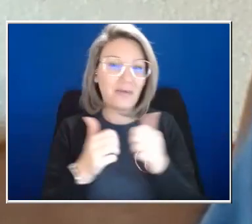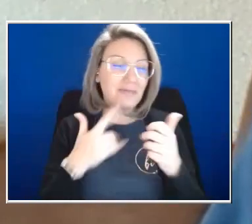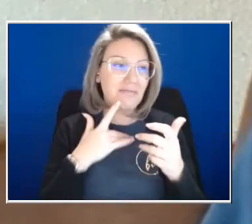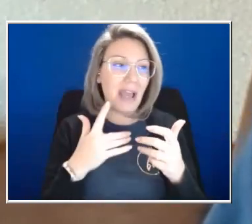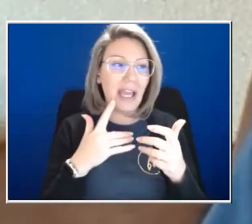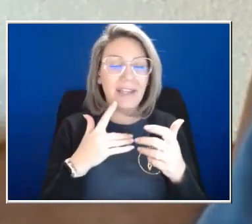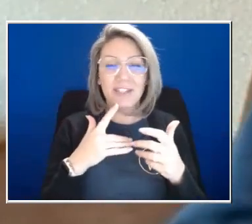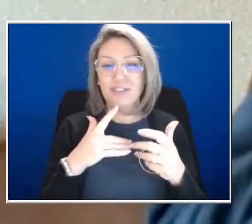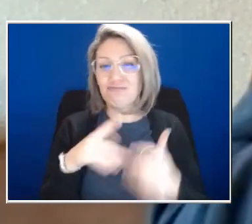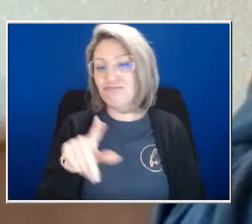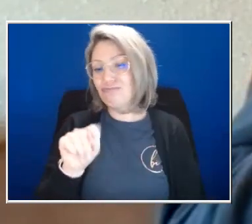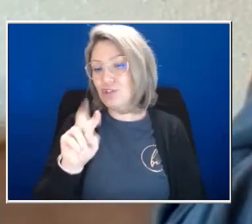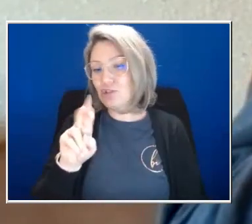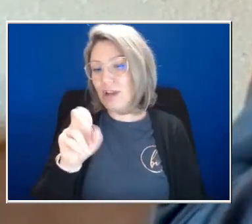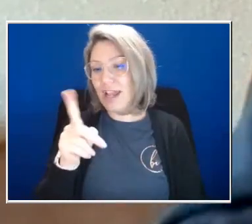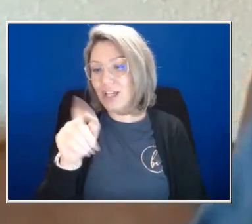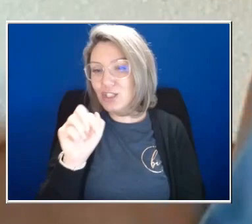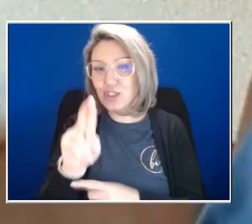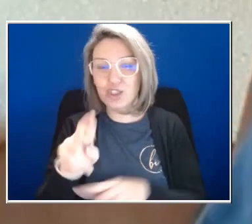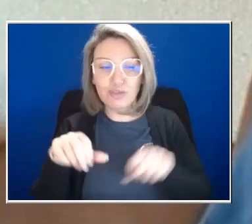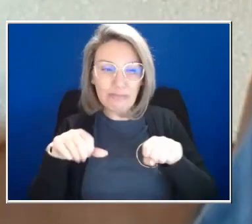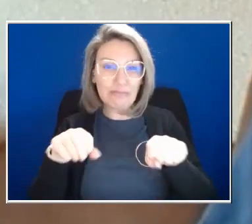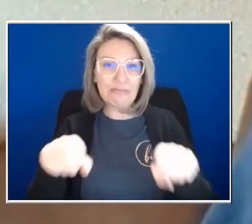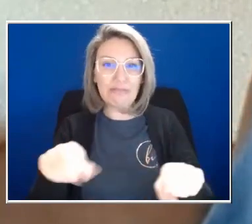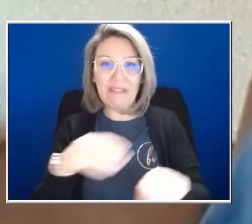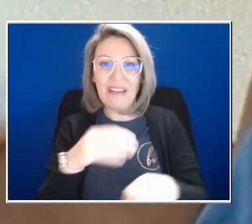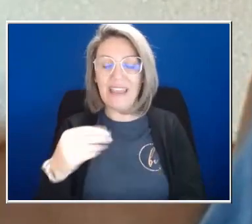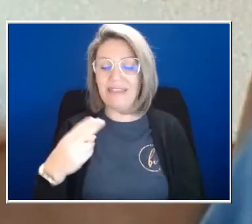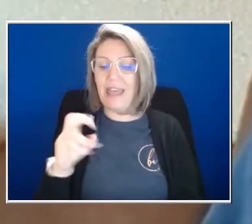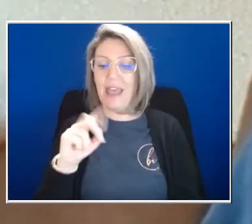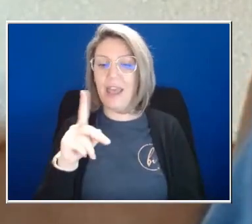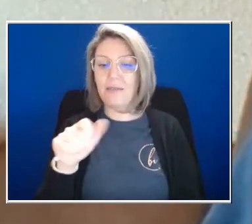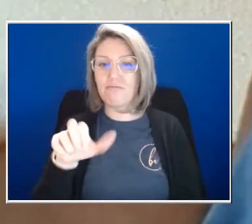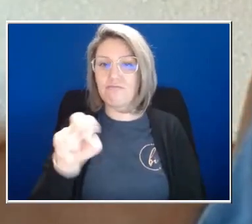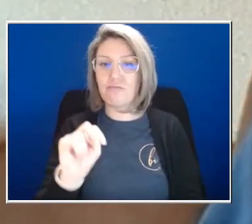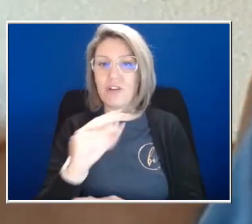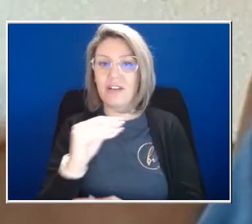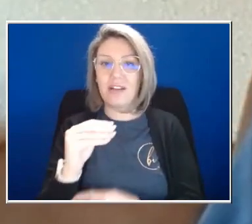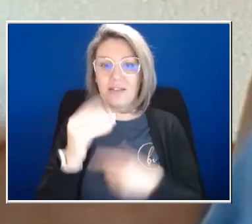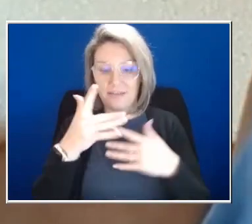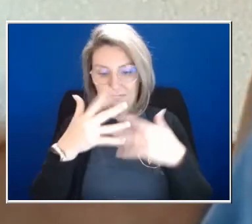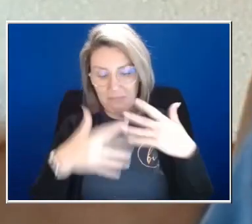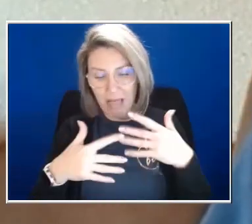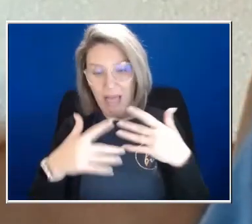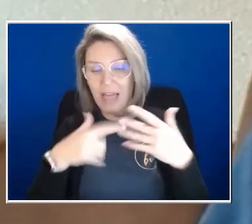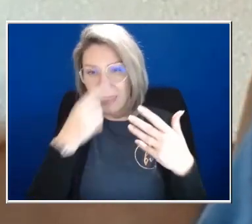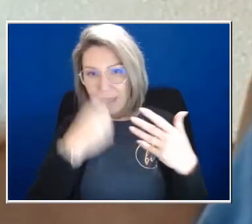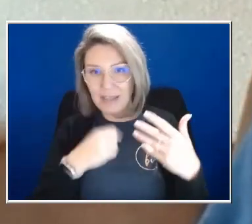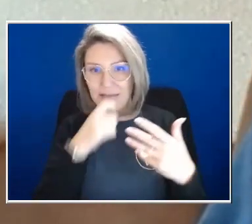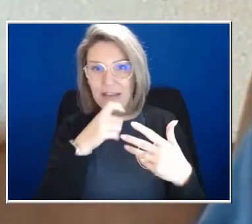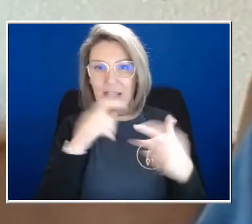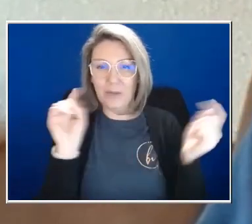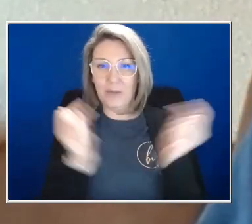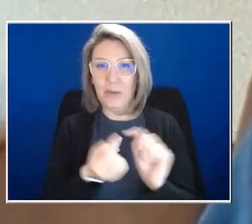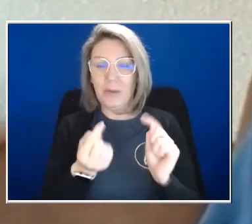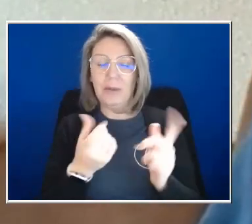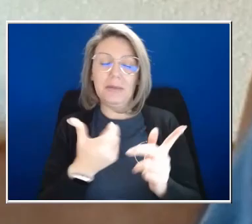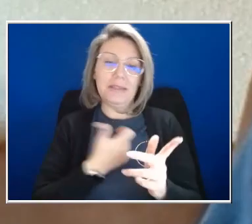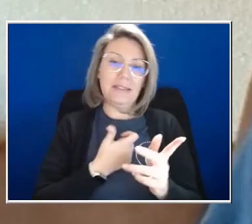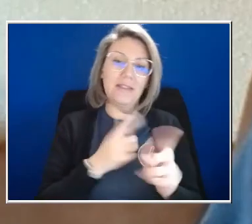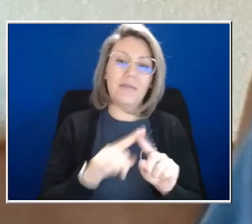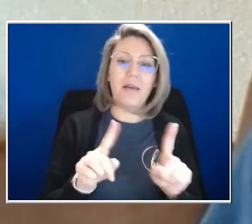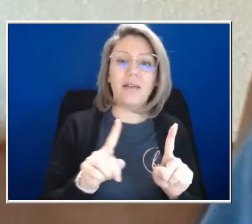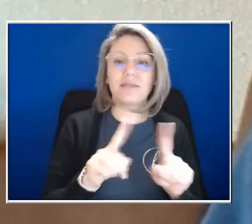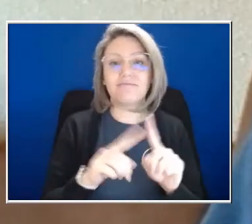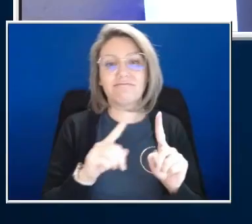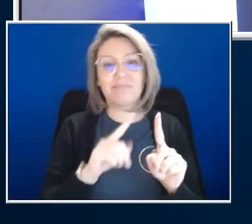very careful because of the heparin and the blood thinners and stuff you're on, not to injure myself. But I made it through.